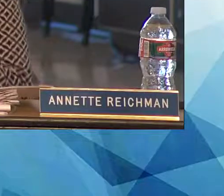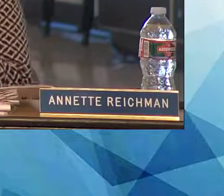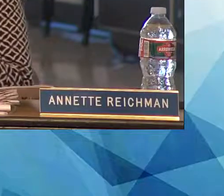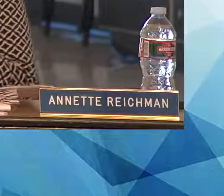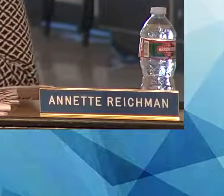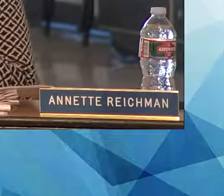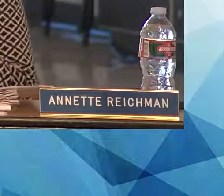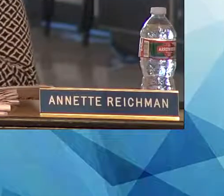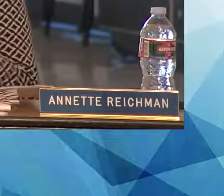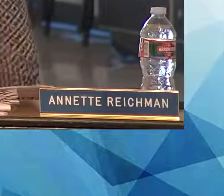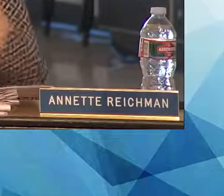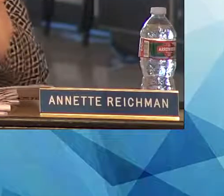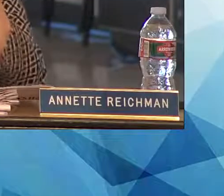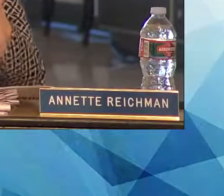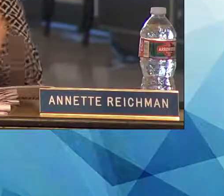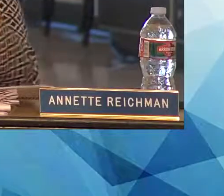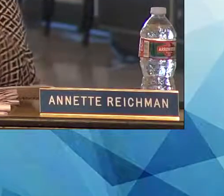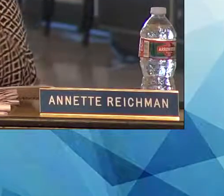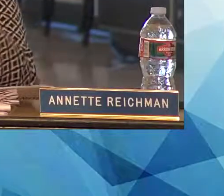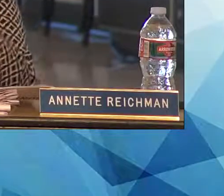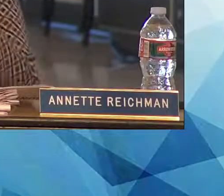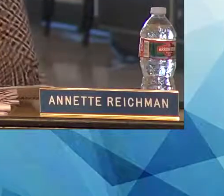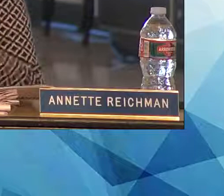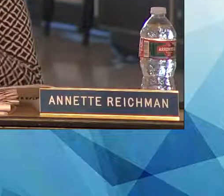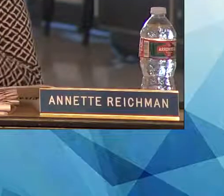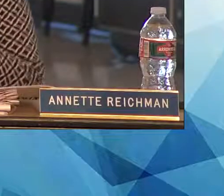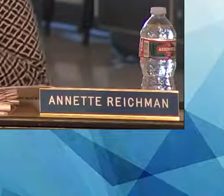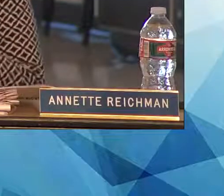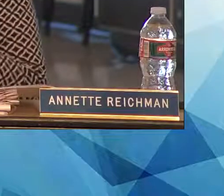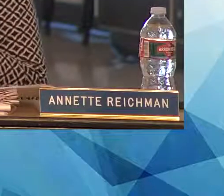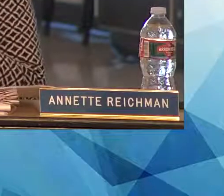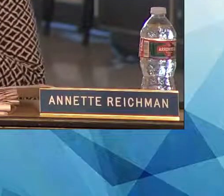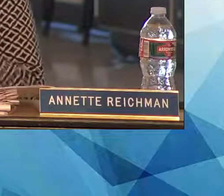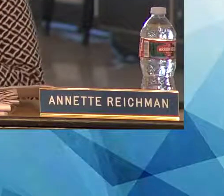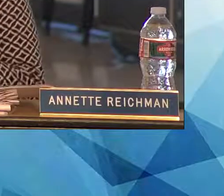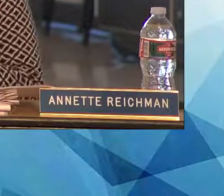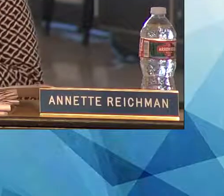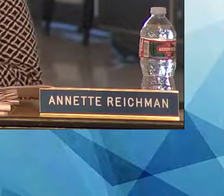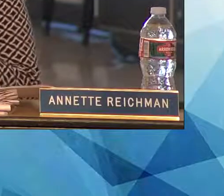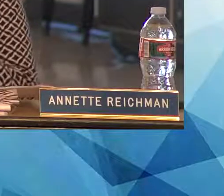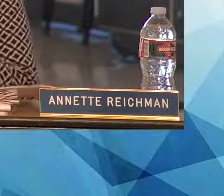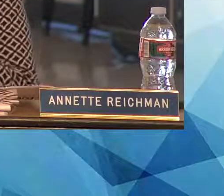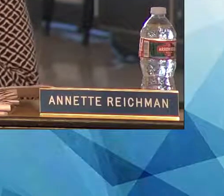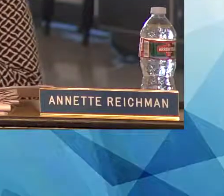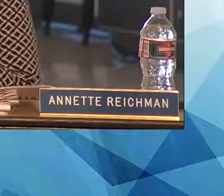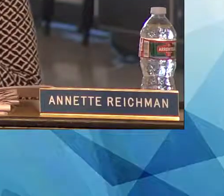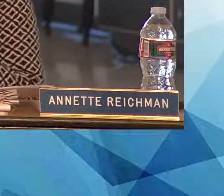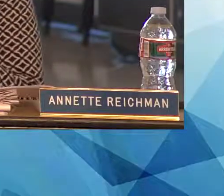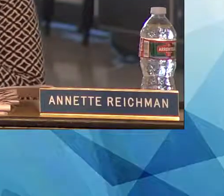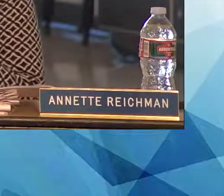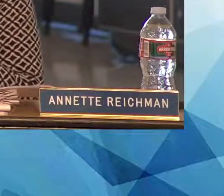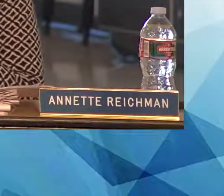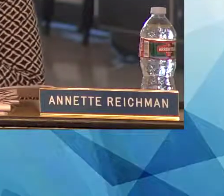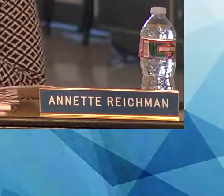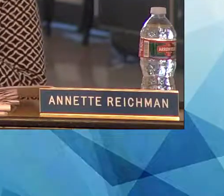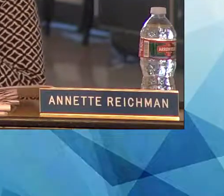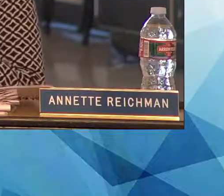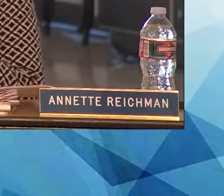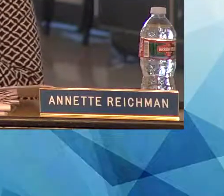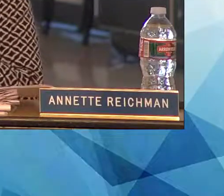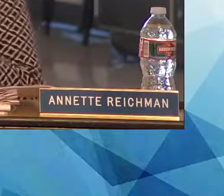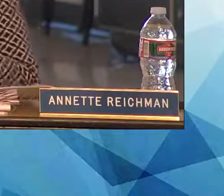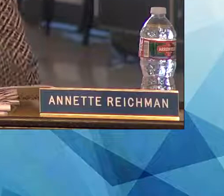bison. Awesome story, and something I didn't know before. As some of you